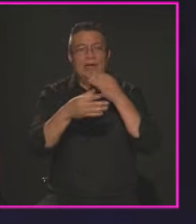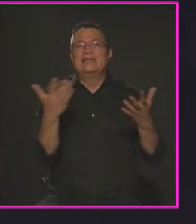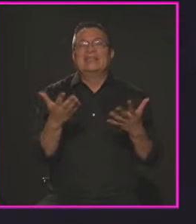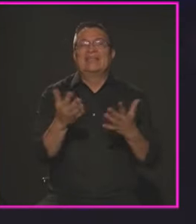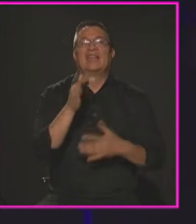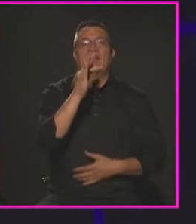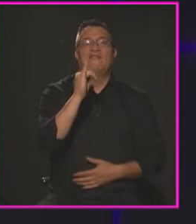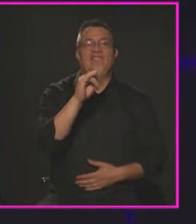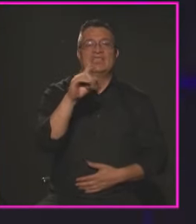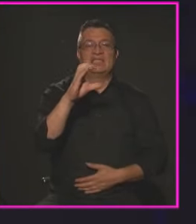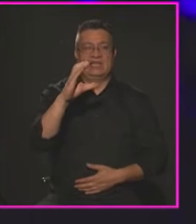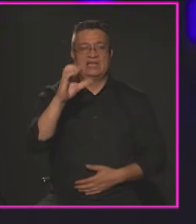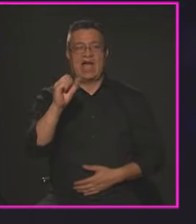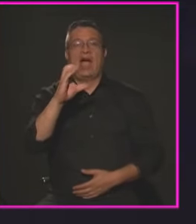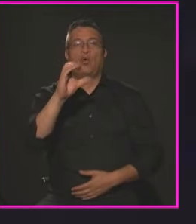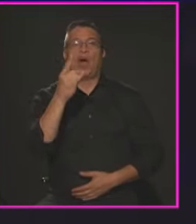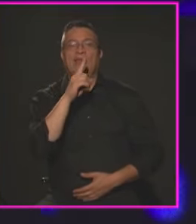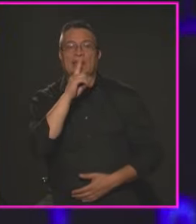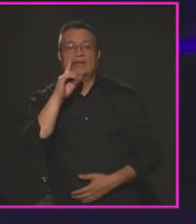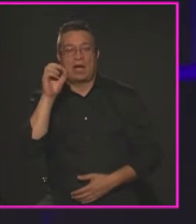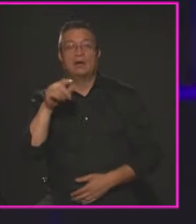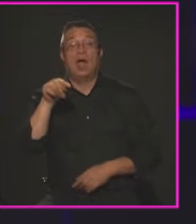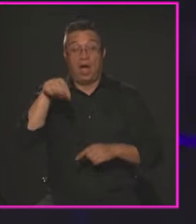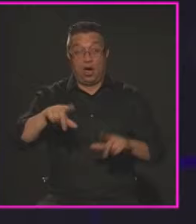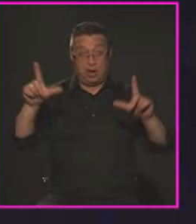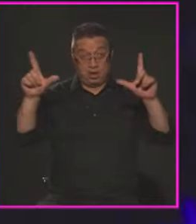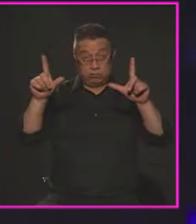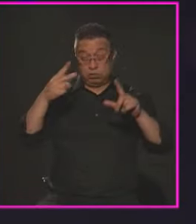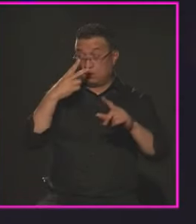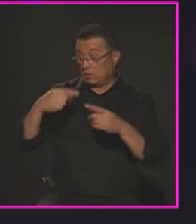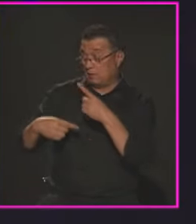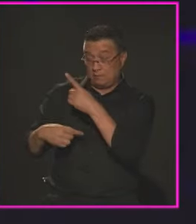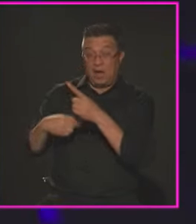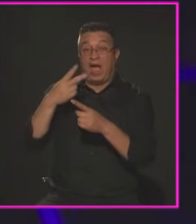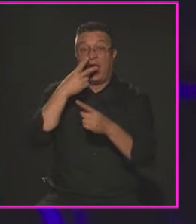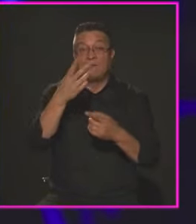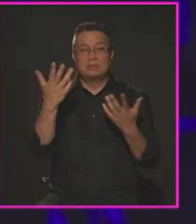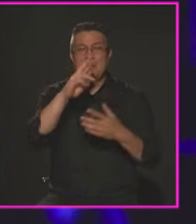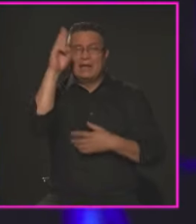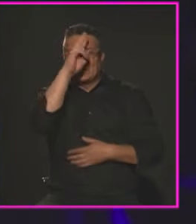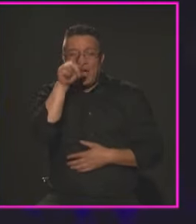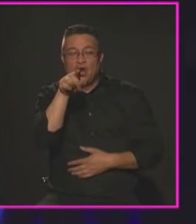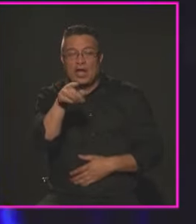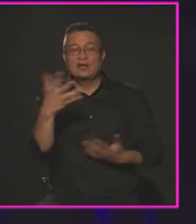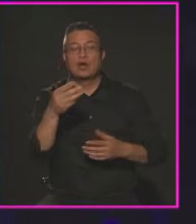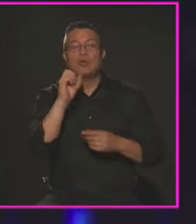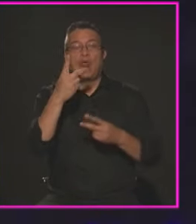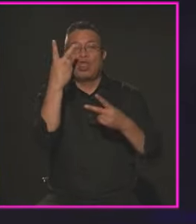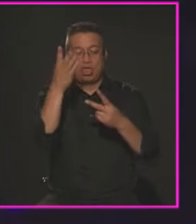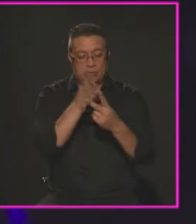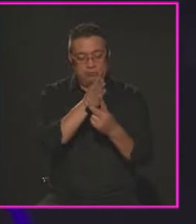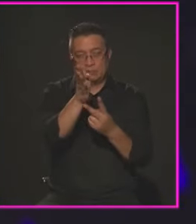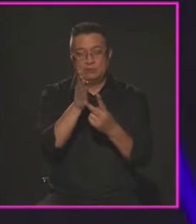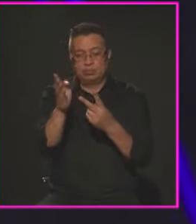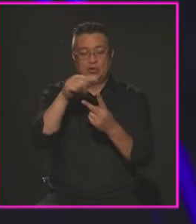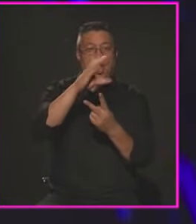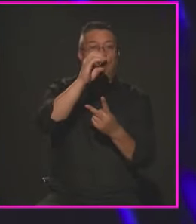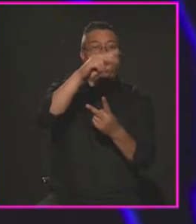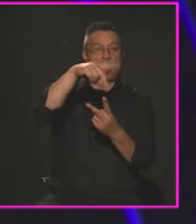slide, say a few words about these strange laws. The first one is wave-particle duality. Light and matter are at the same